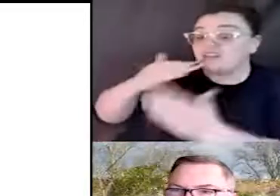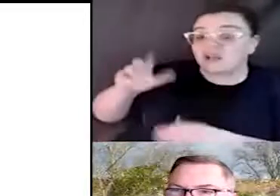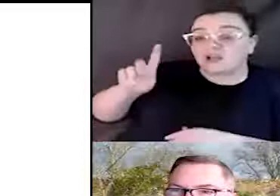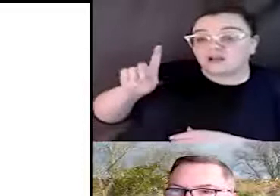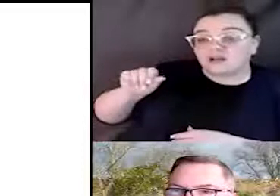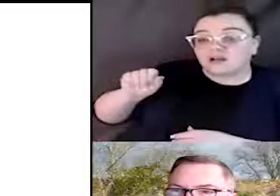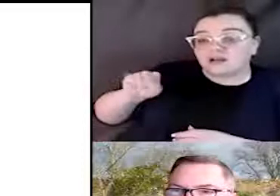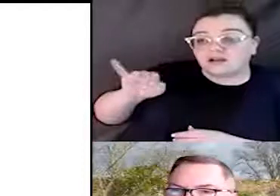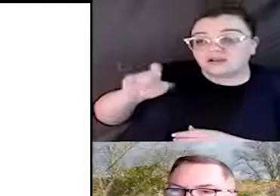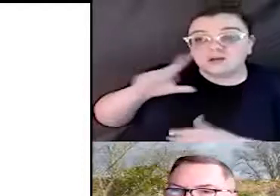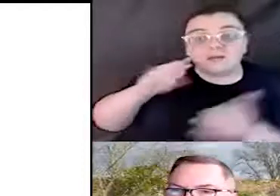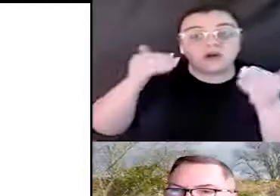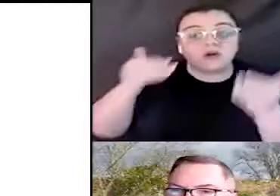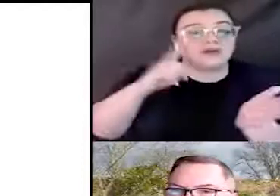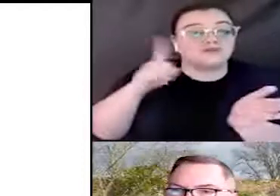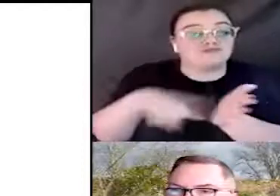thing here.